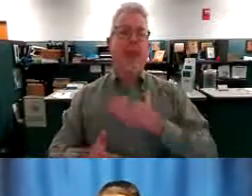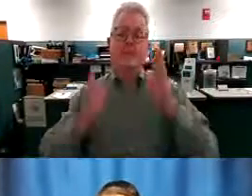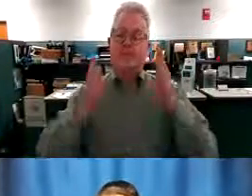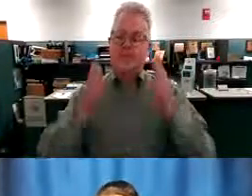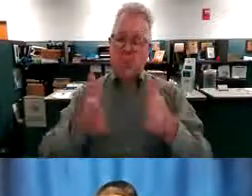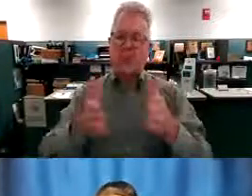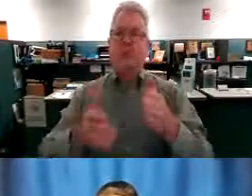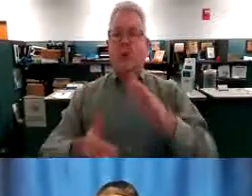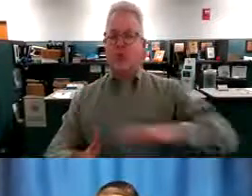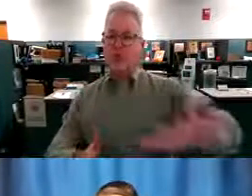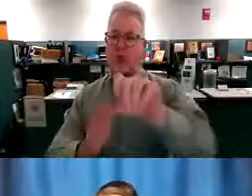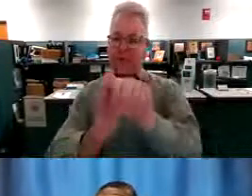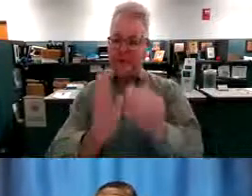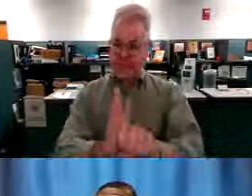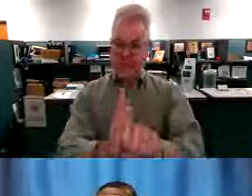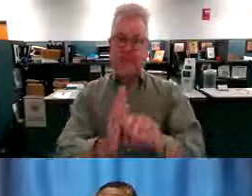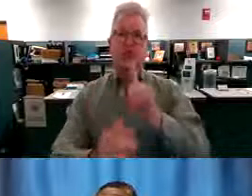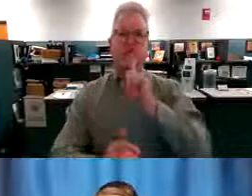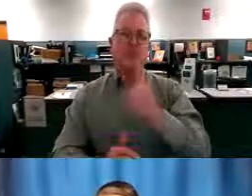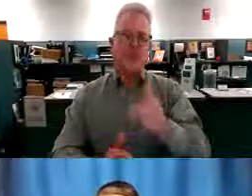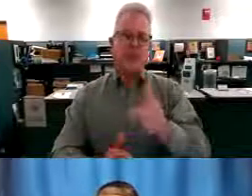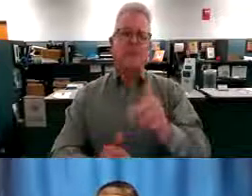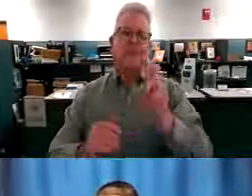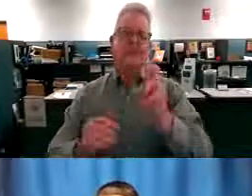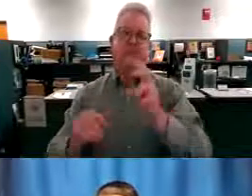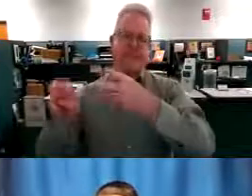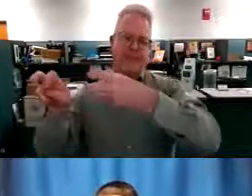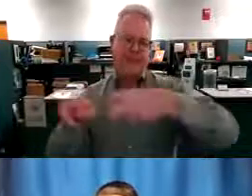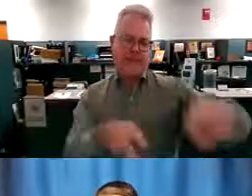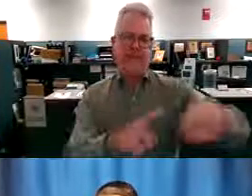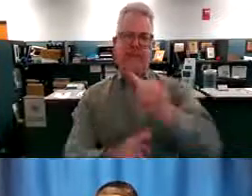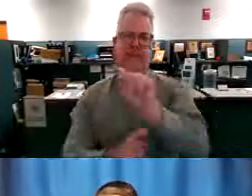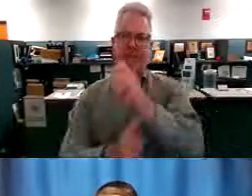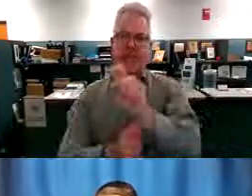the previous executive director had emphasized that throughout Rhode Island,